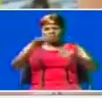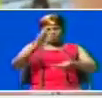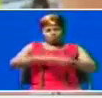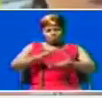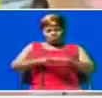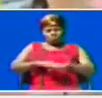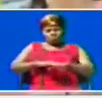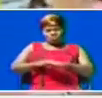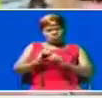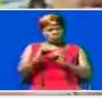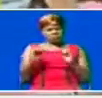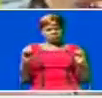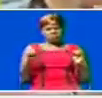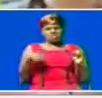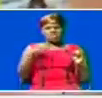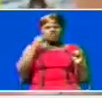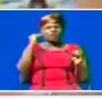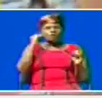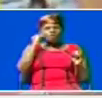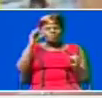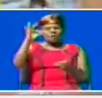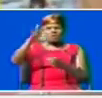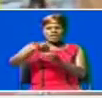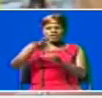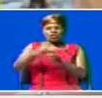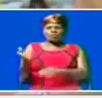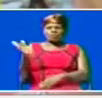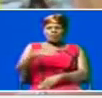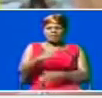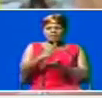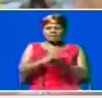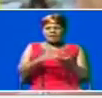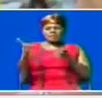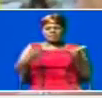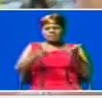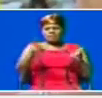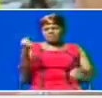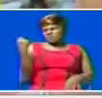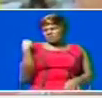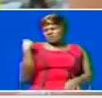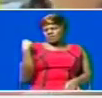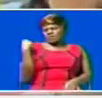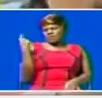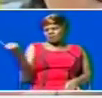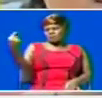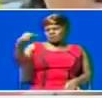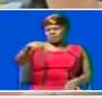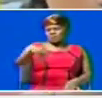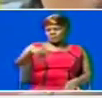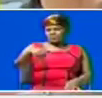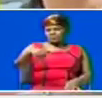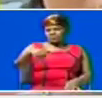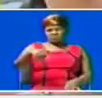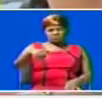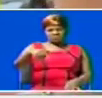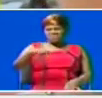thing because we were just at home for the elections. We're back. Some of us traveled jana juzi, and it's